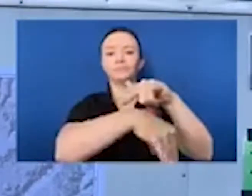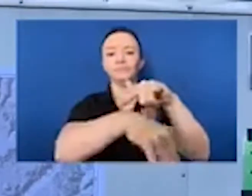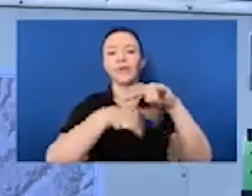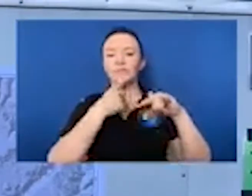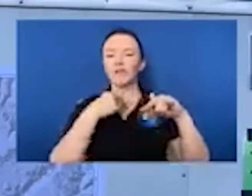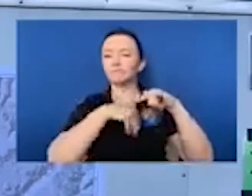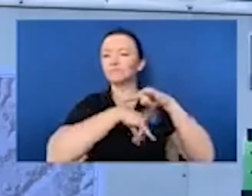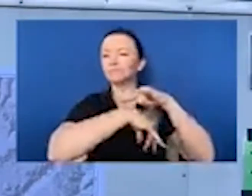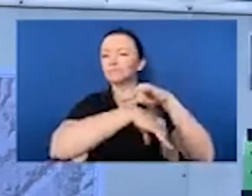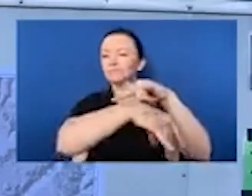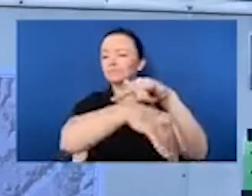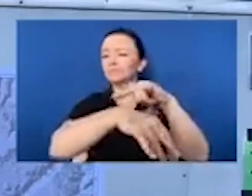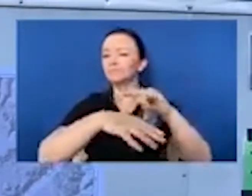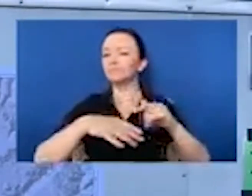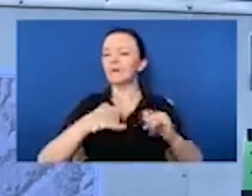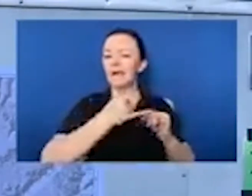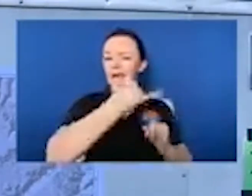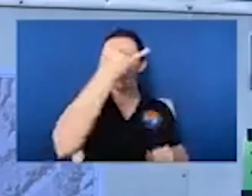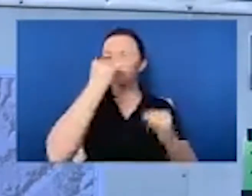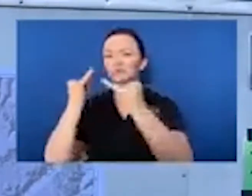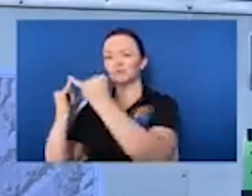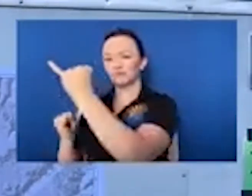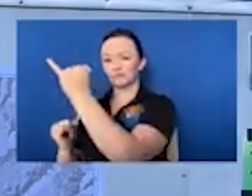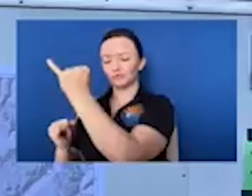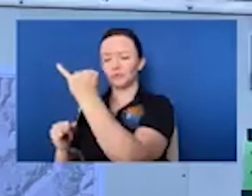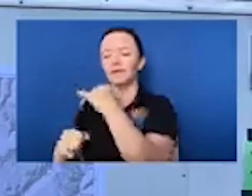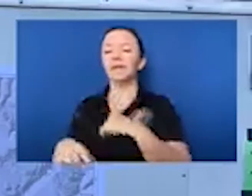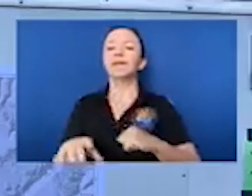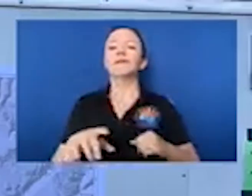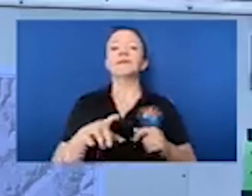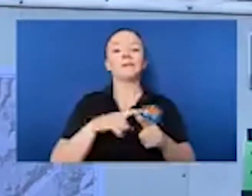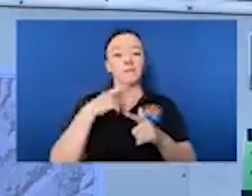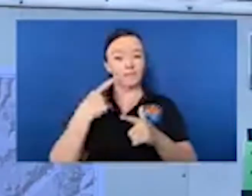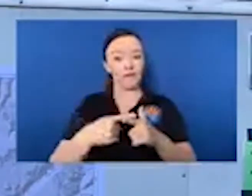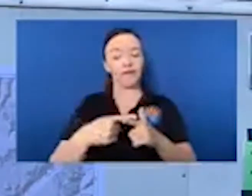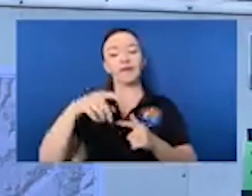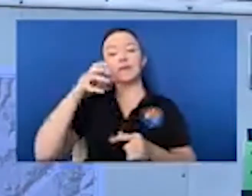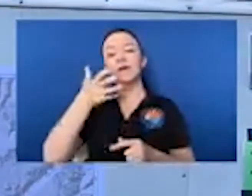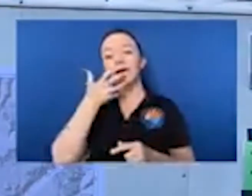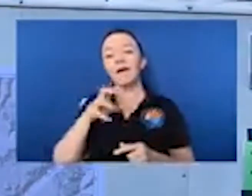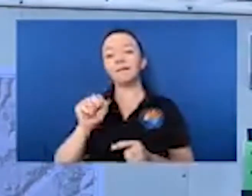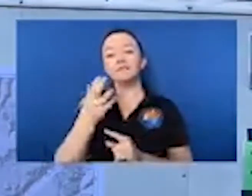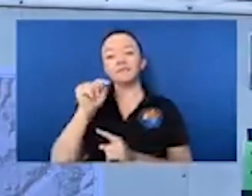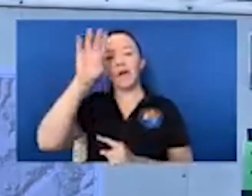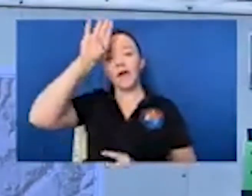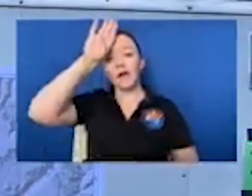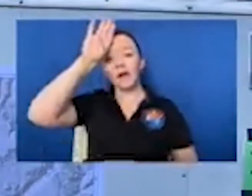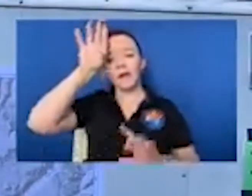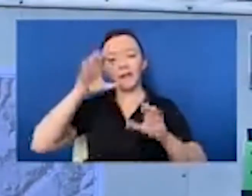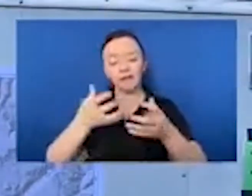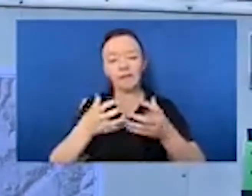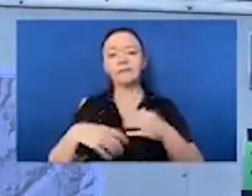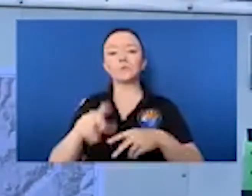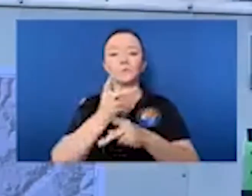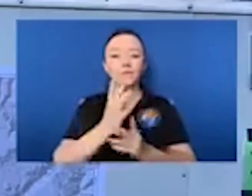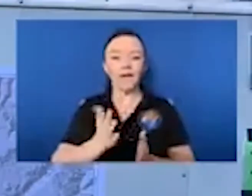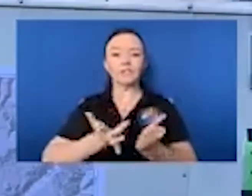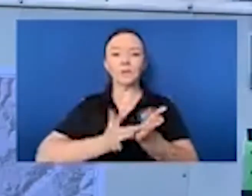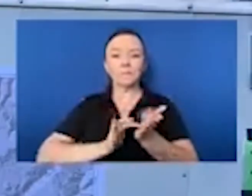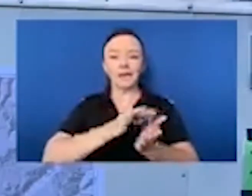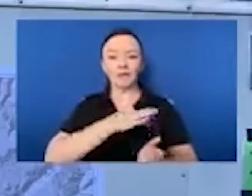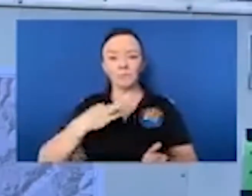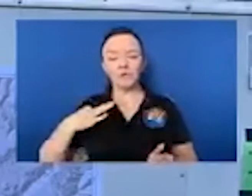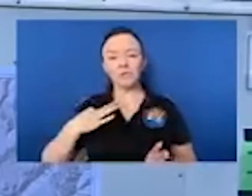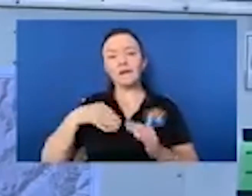fire. We got retardant all the way around the edge of that fire, and then we inserted a hotshot crew and a division supervisor and some